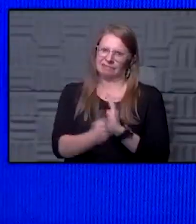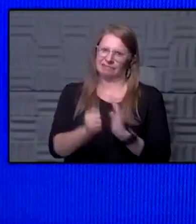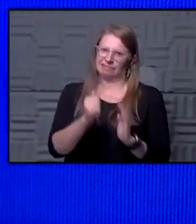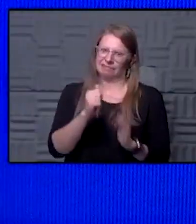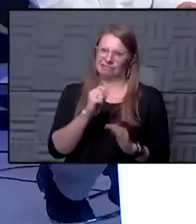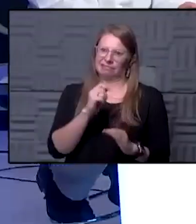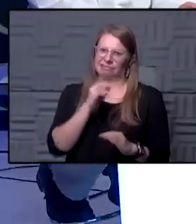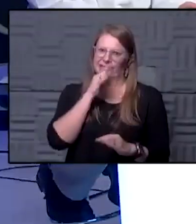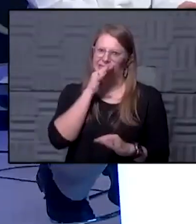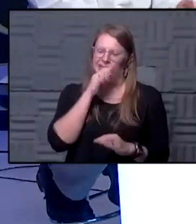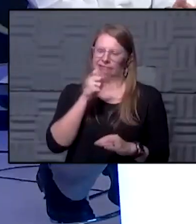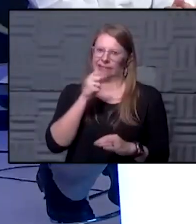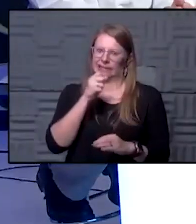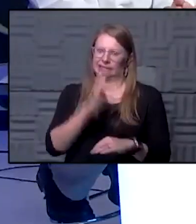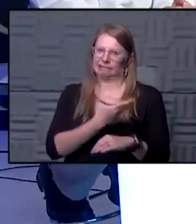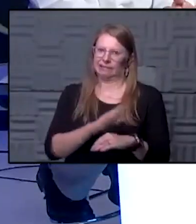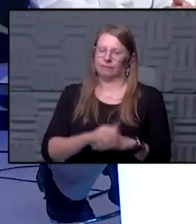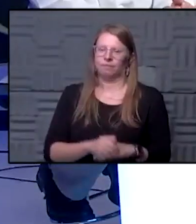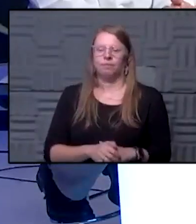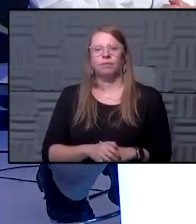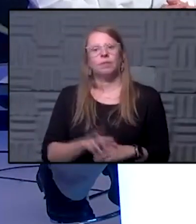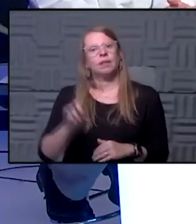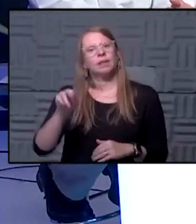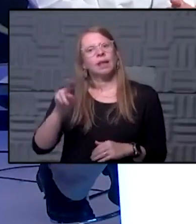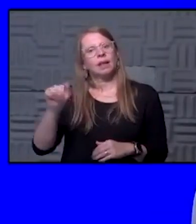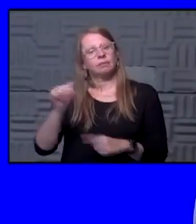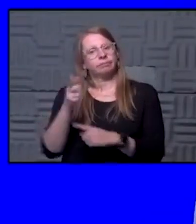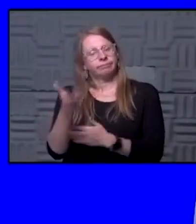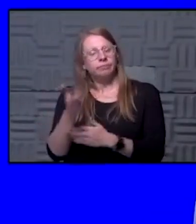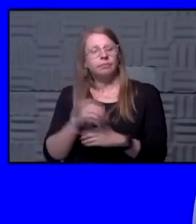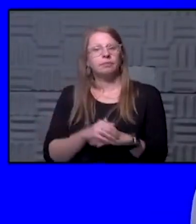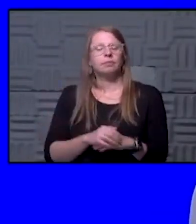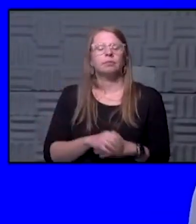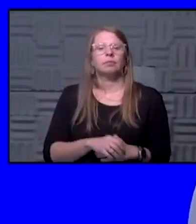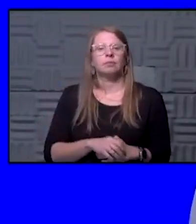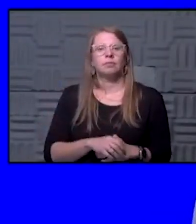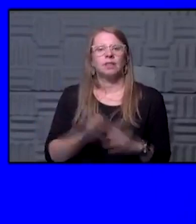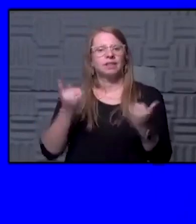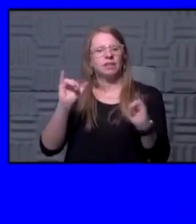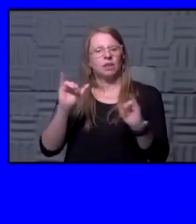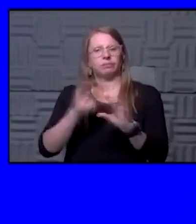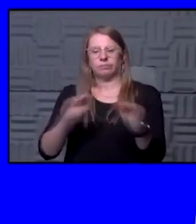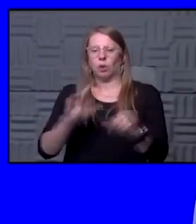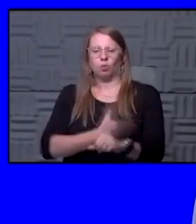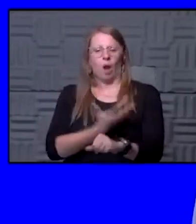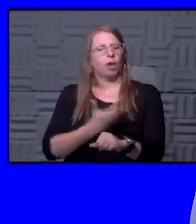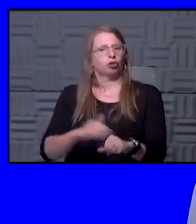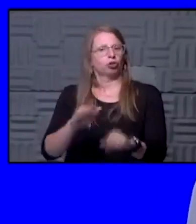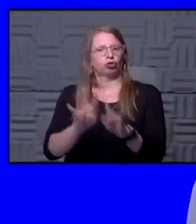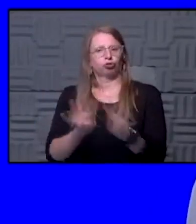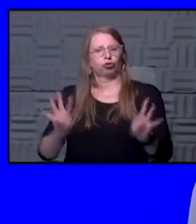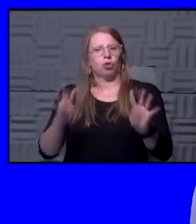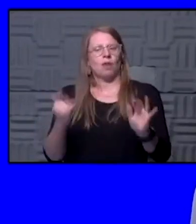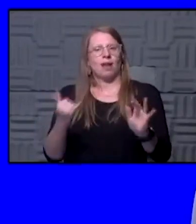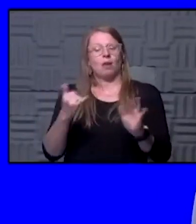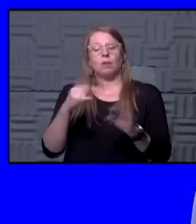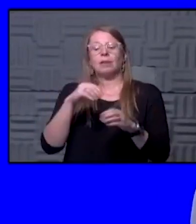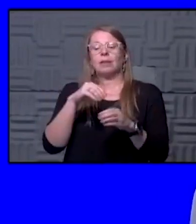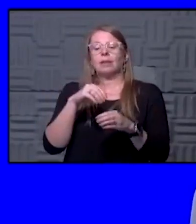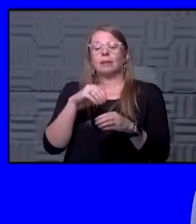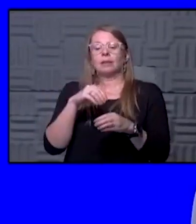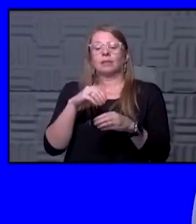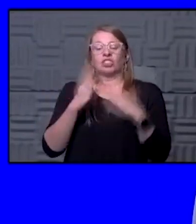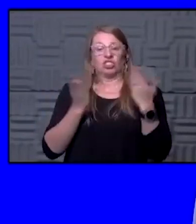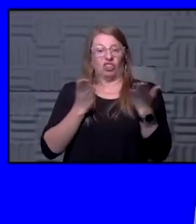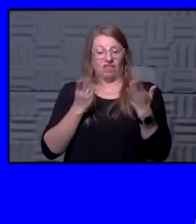go? We still are not using choirs at this point in time. Yeah. Really, in service, there's